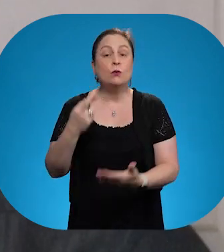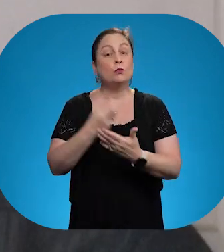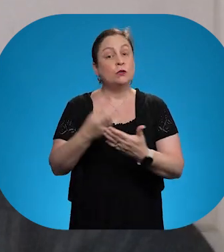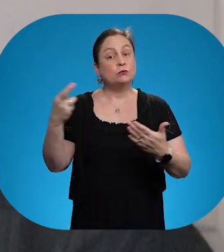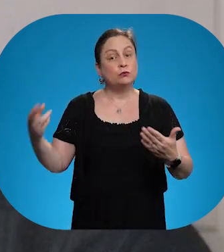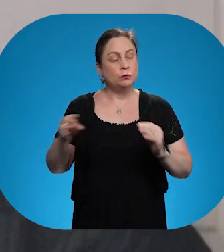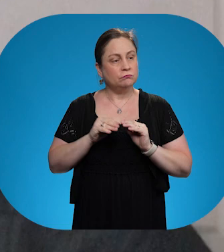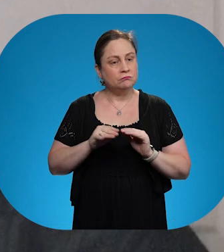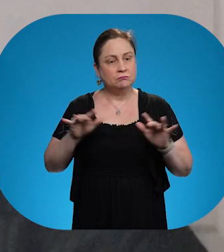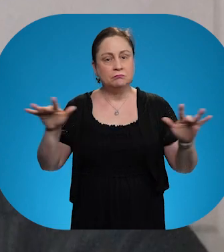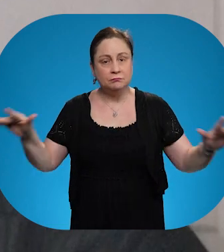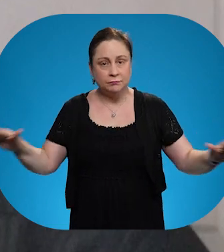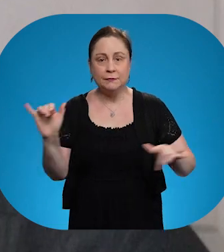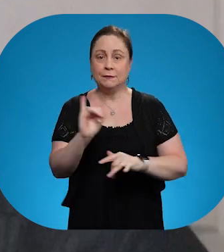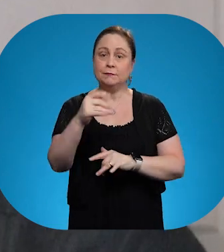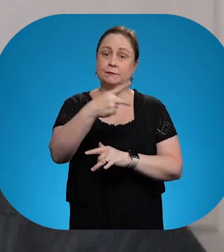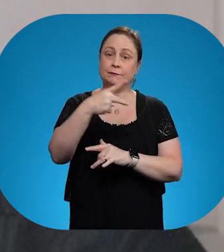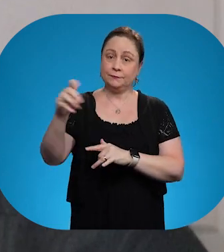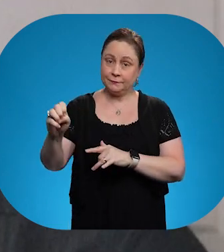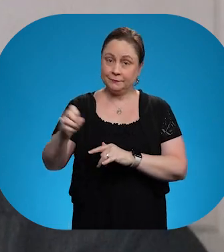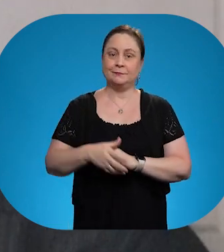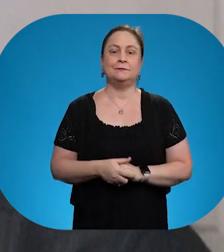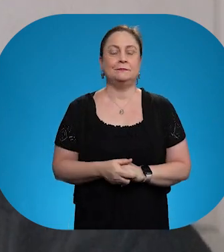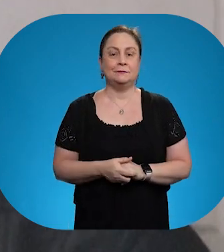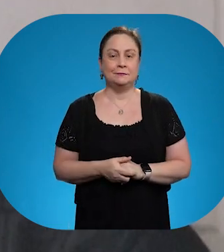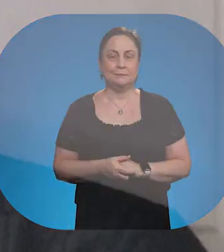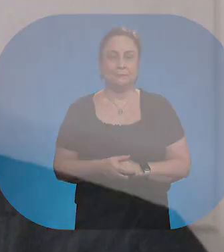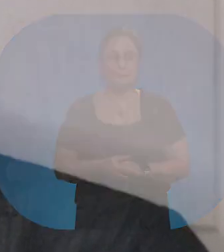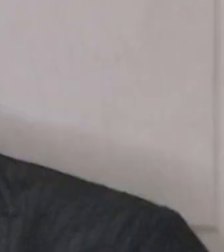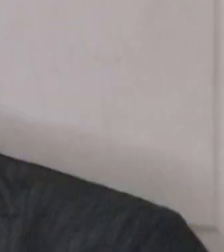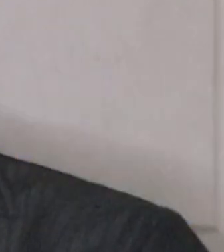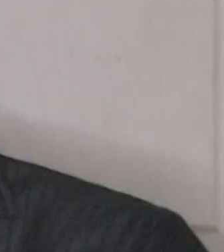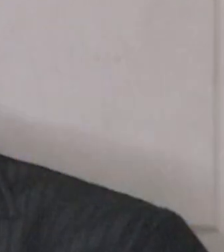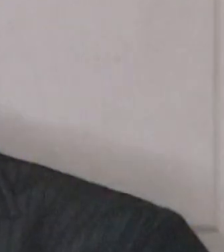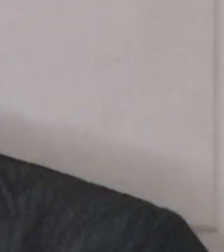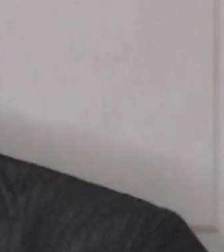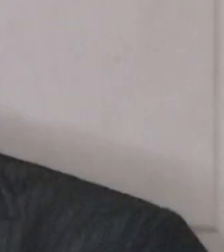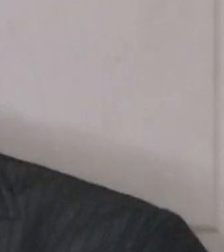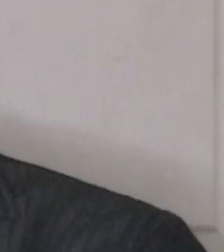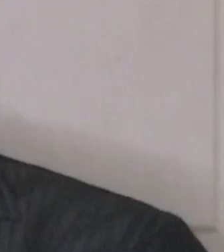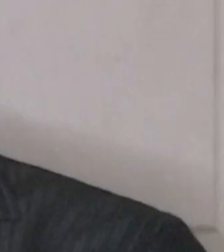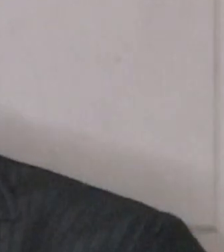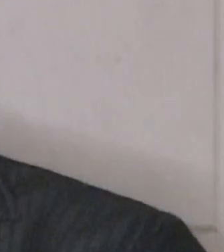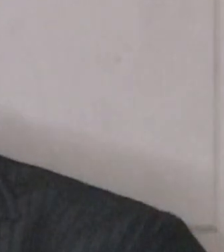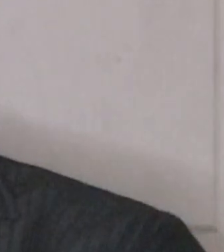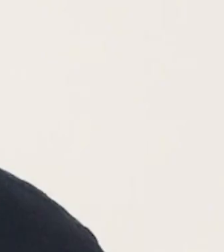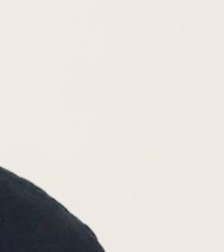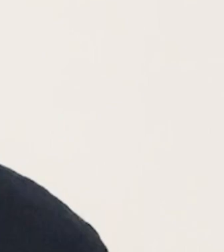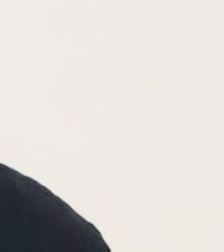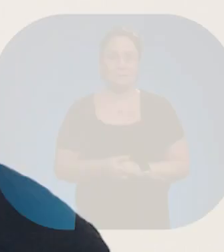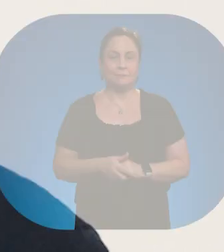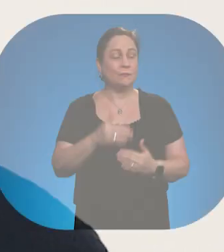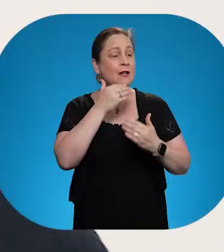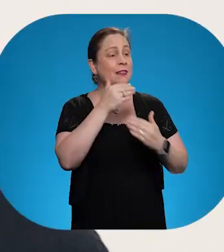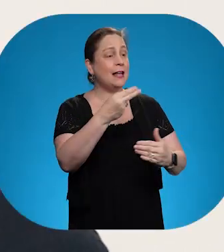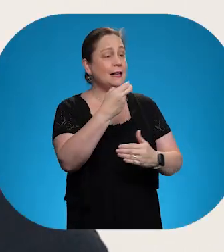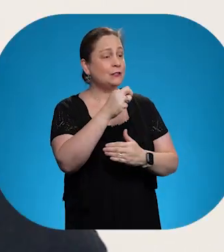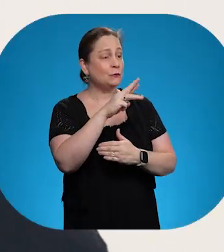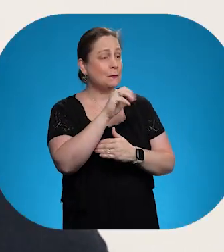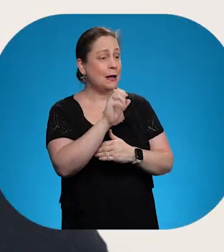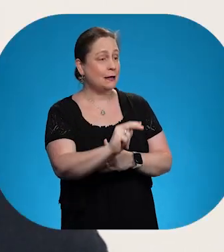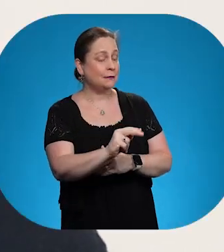campaigns, also vaccination clinics and resource distribution like PPE. Thanks,